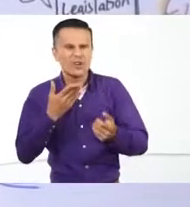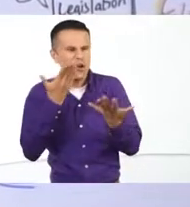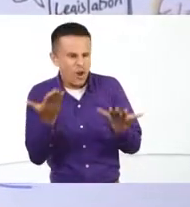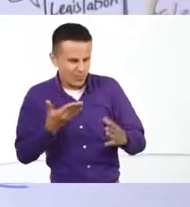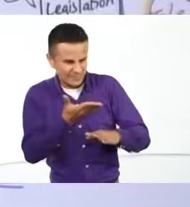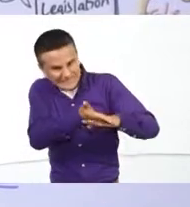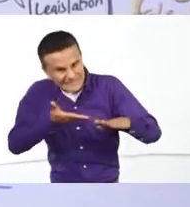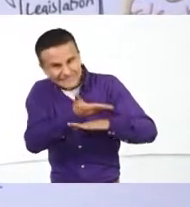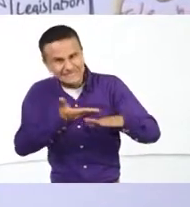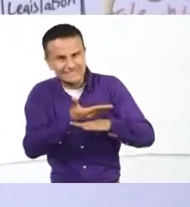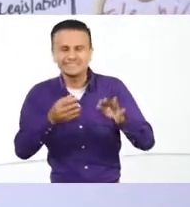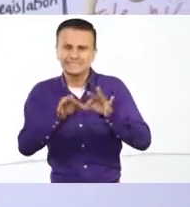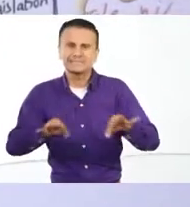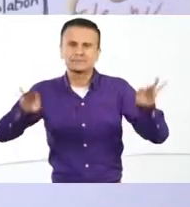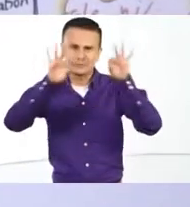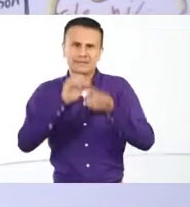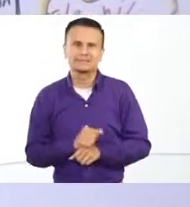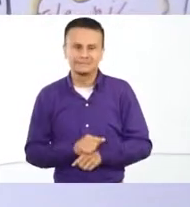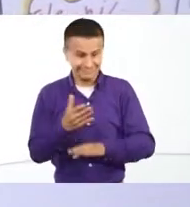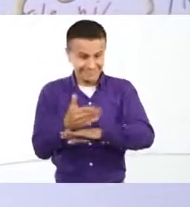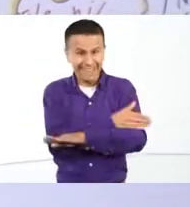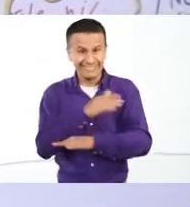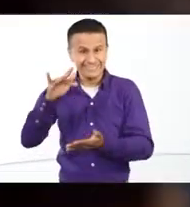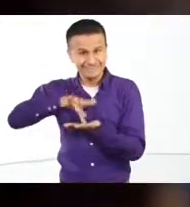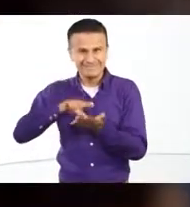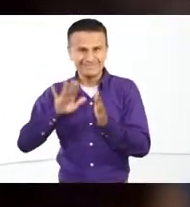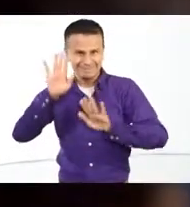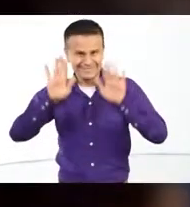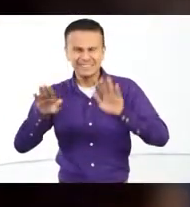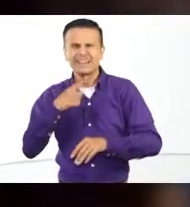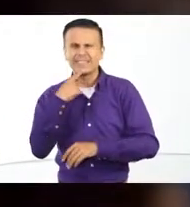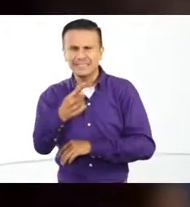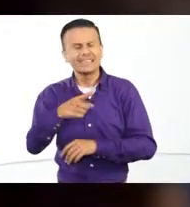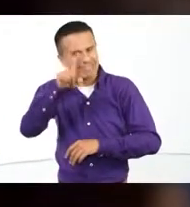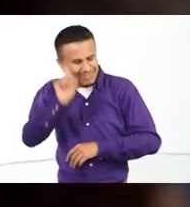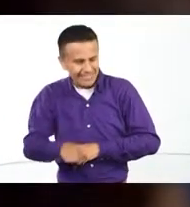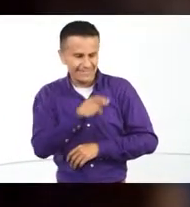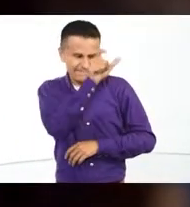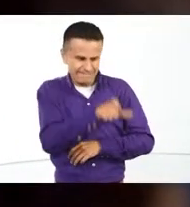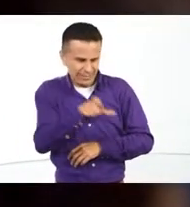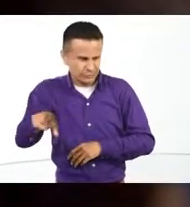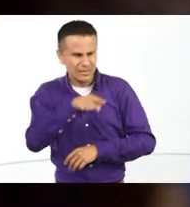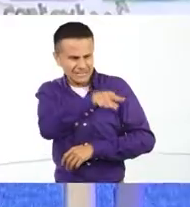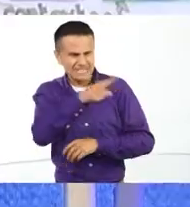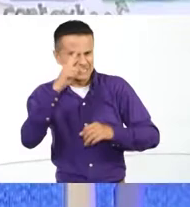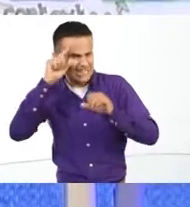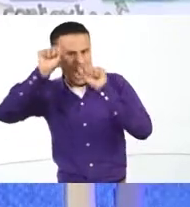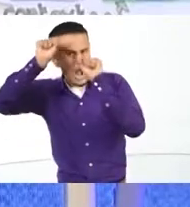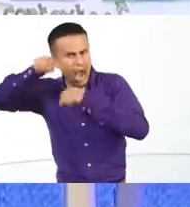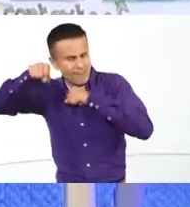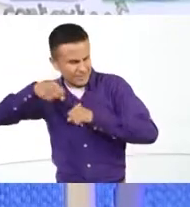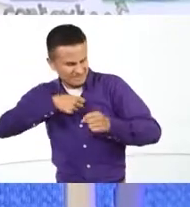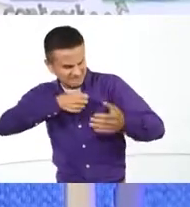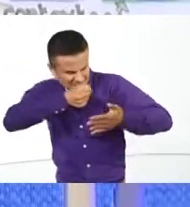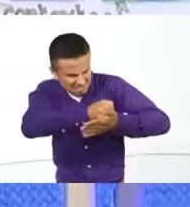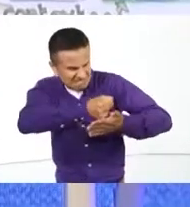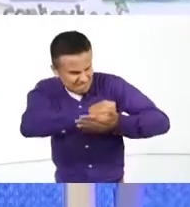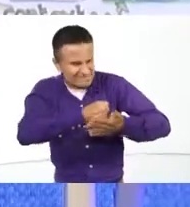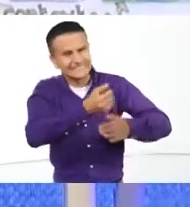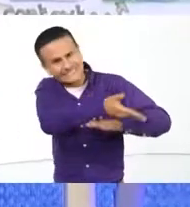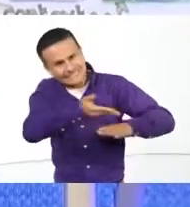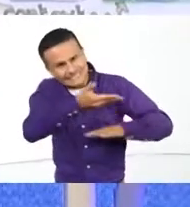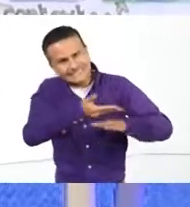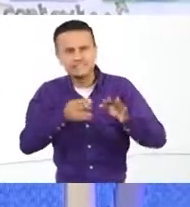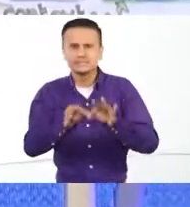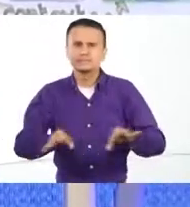system, as one person phrased it, bringing people to the limits of their potential and beyond. And the idea behind that